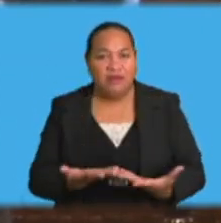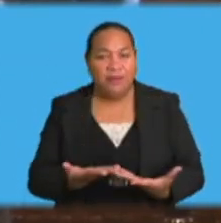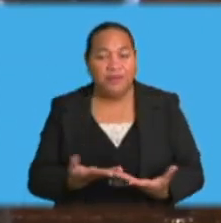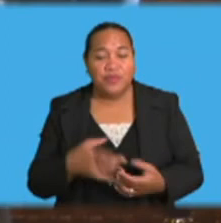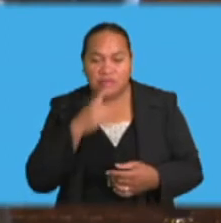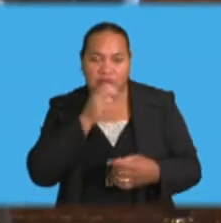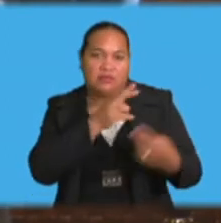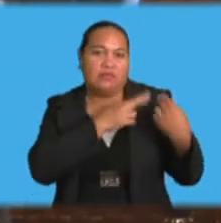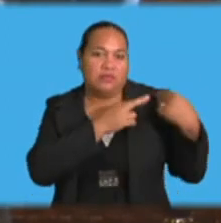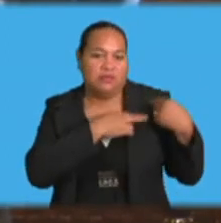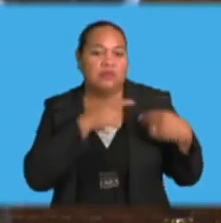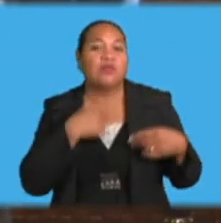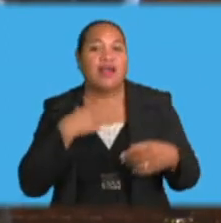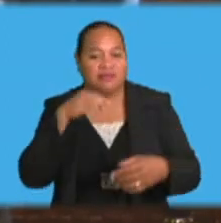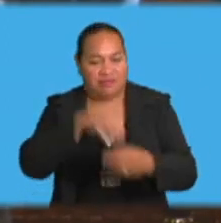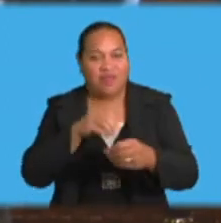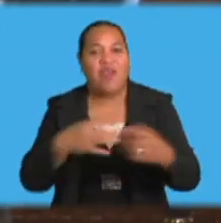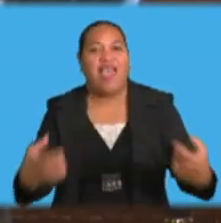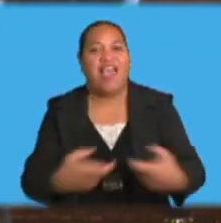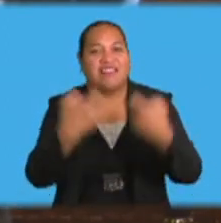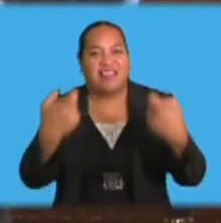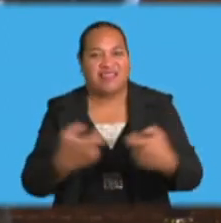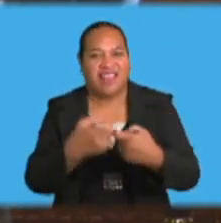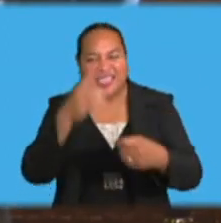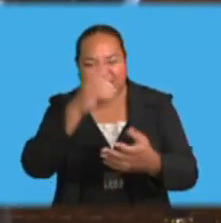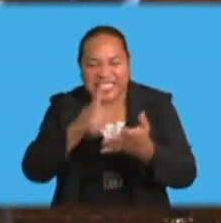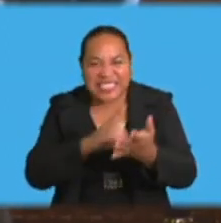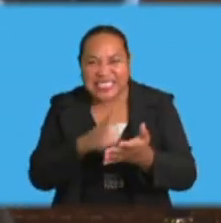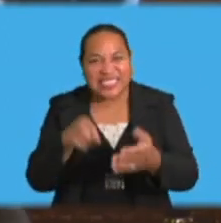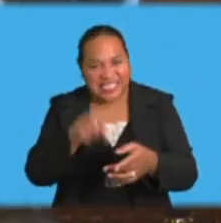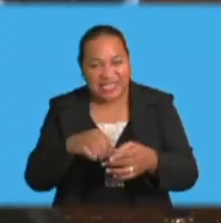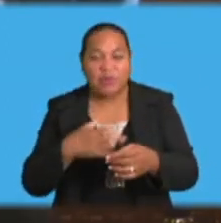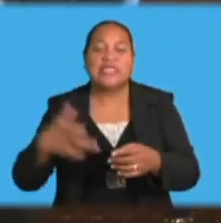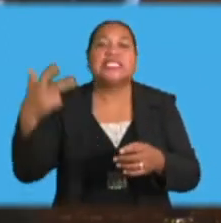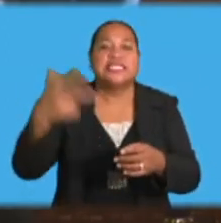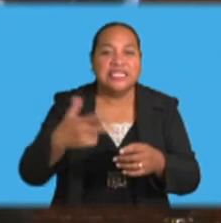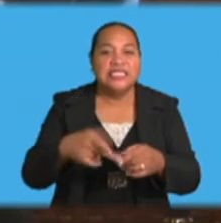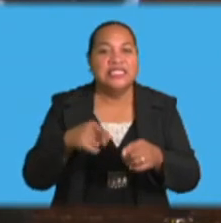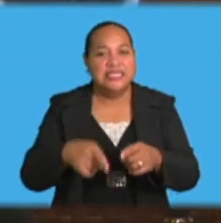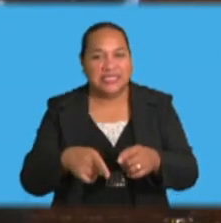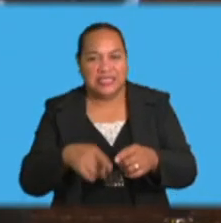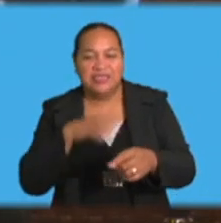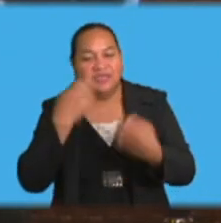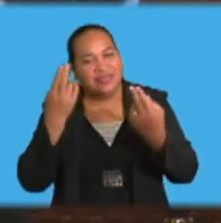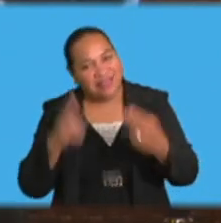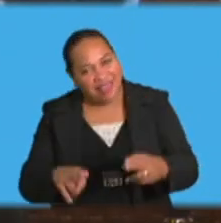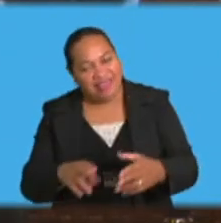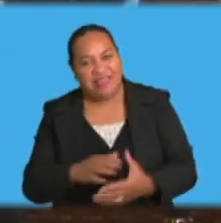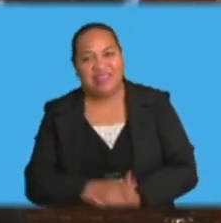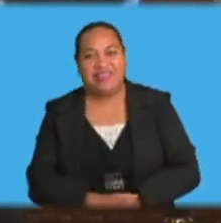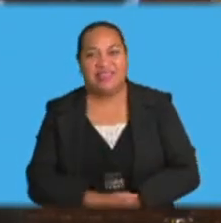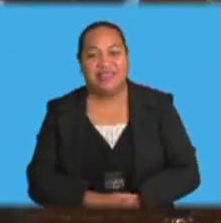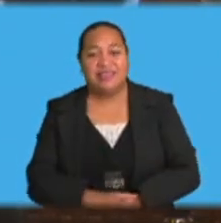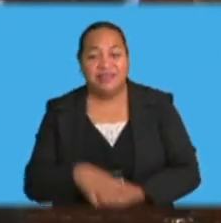greater number of occupational accidents and work-related diseases which lead to injuries, incapacity, and death.